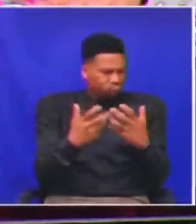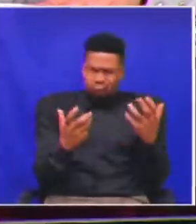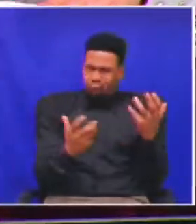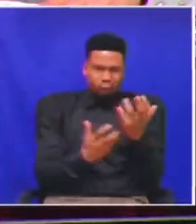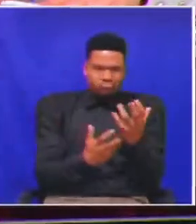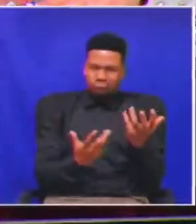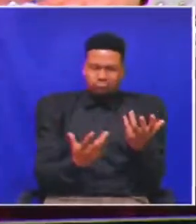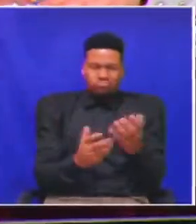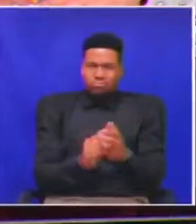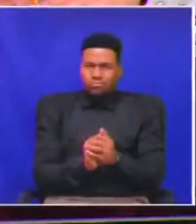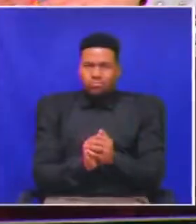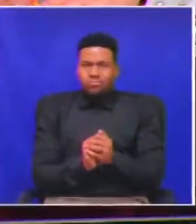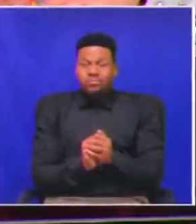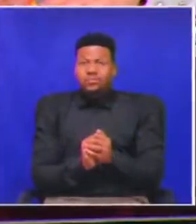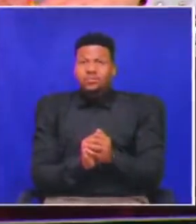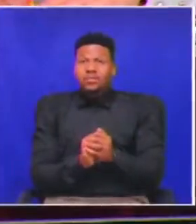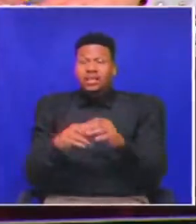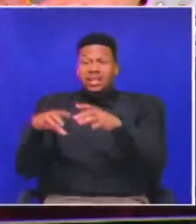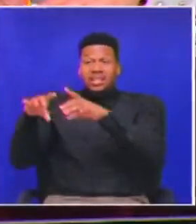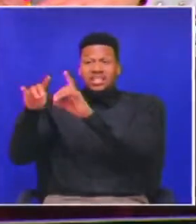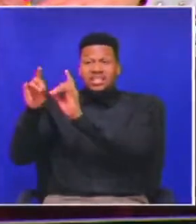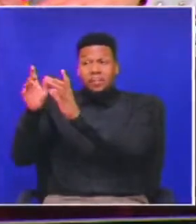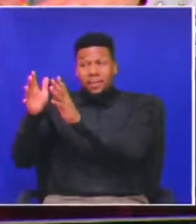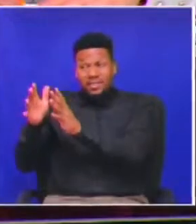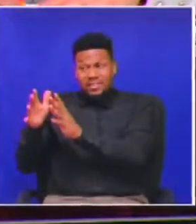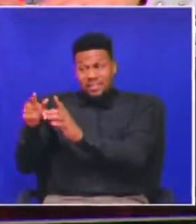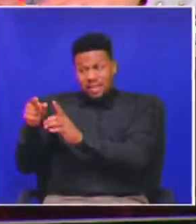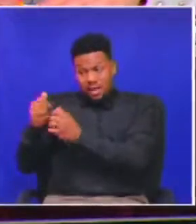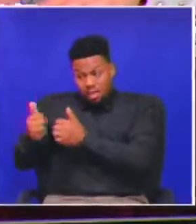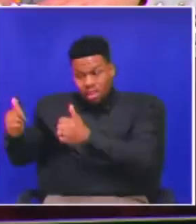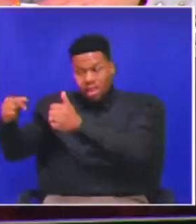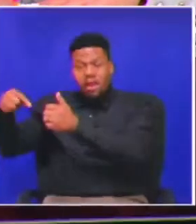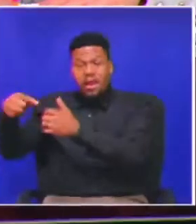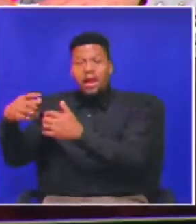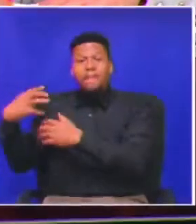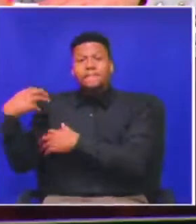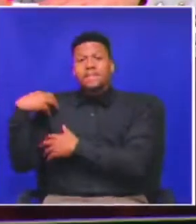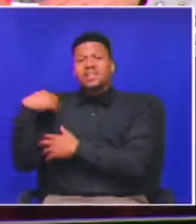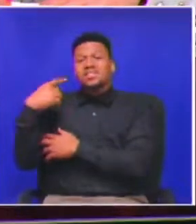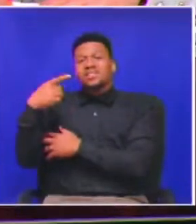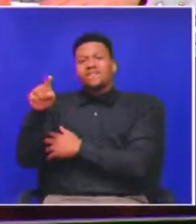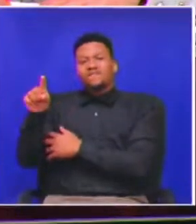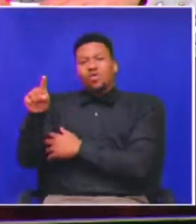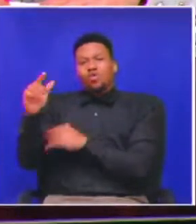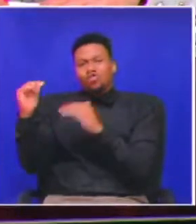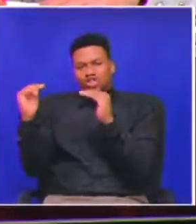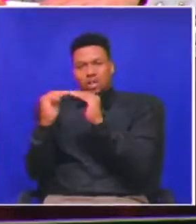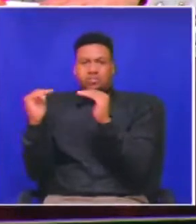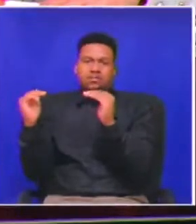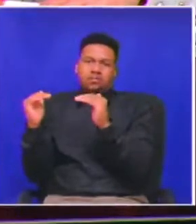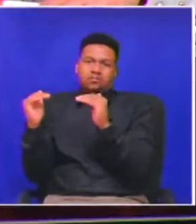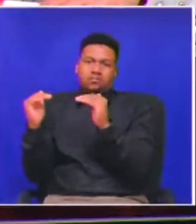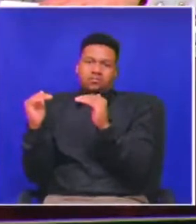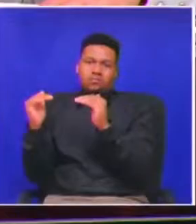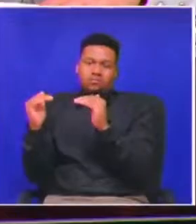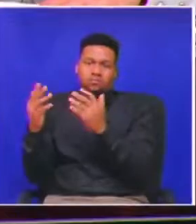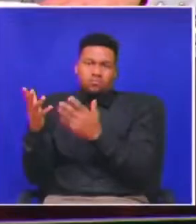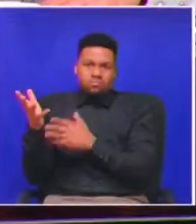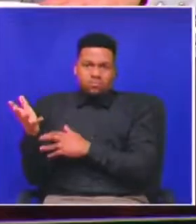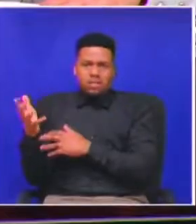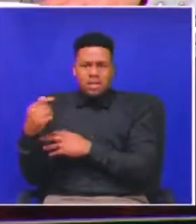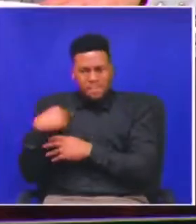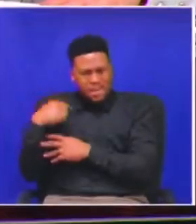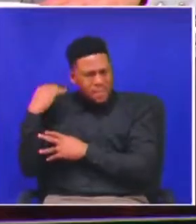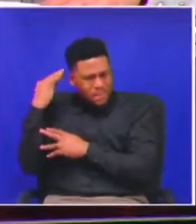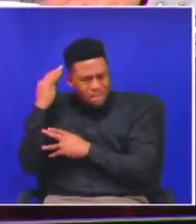panel is the Minister of Justice and Constitutional Affairs. I did give quite a lot of thought to